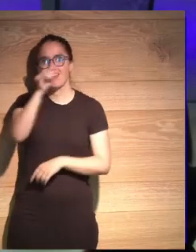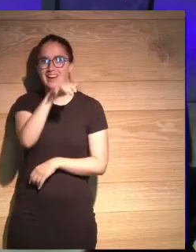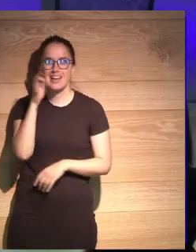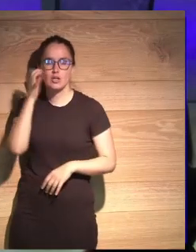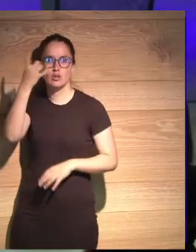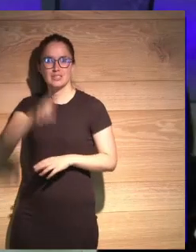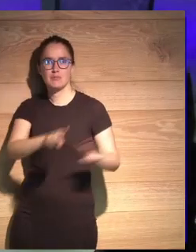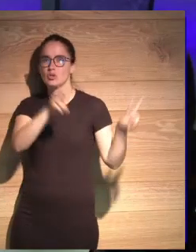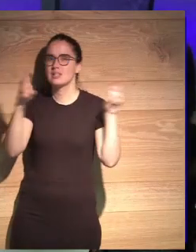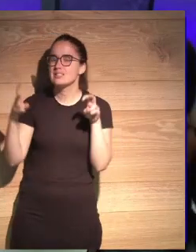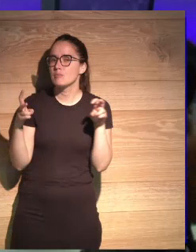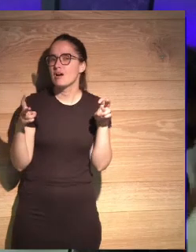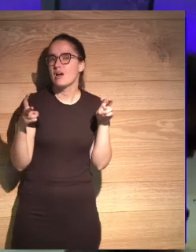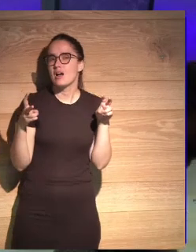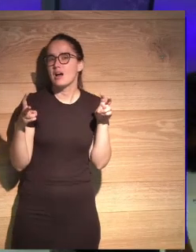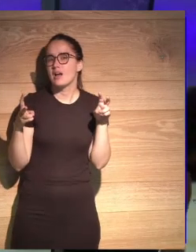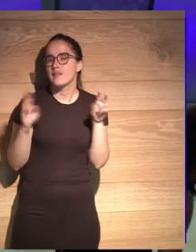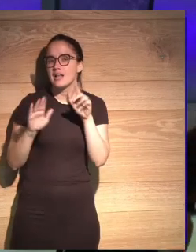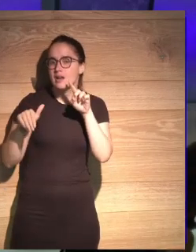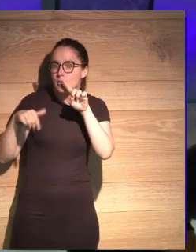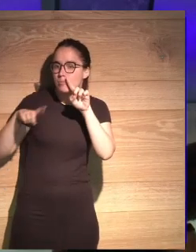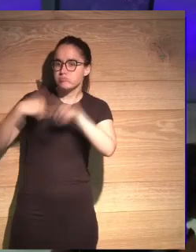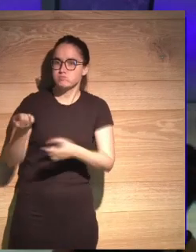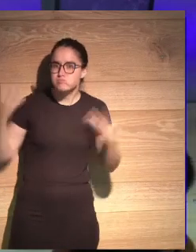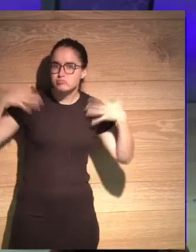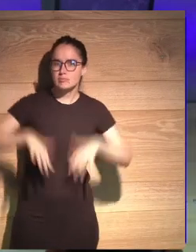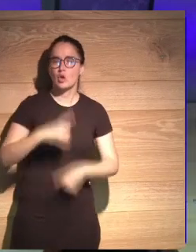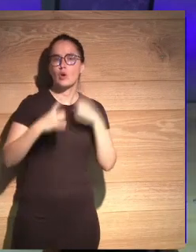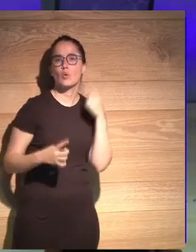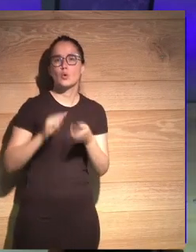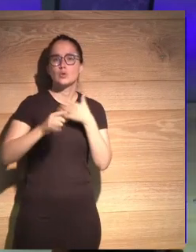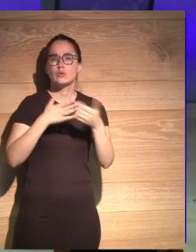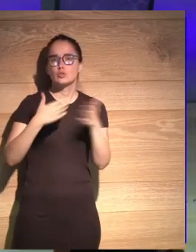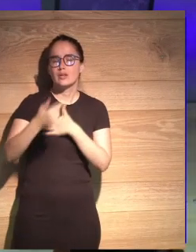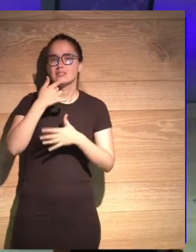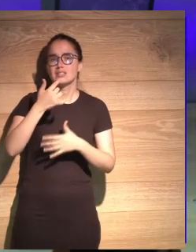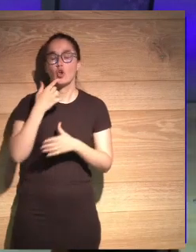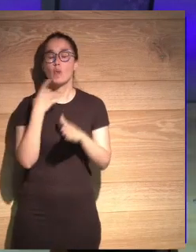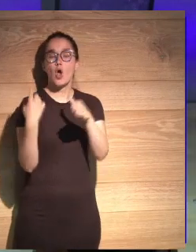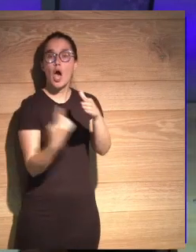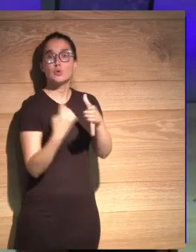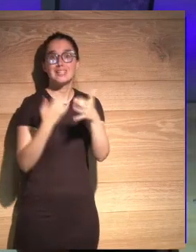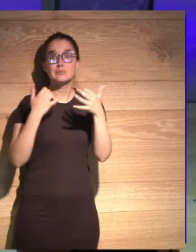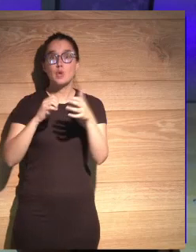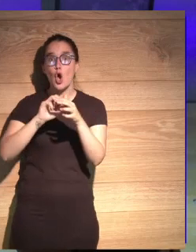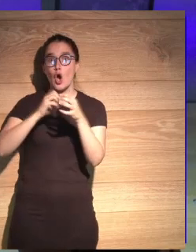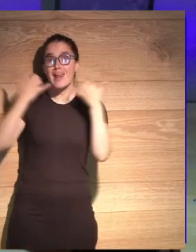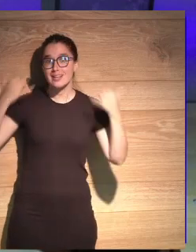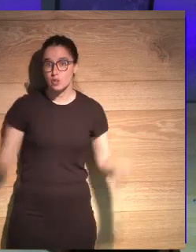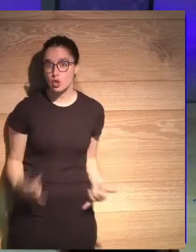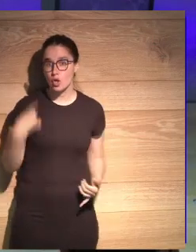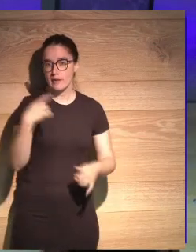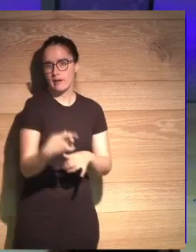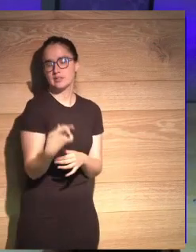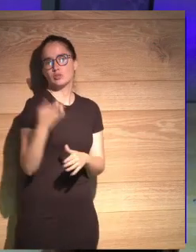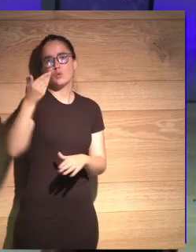also some gender prejudices, and also the immersive effect, what is called by someone